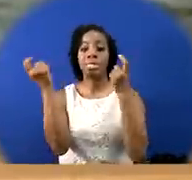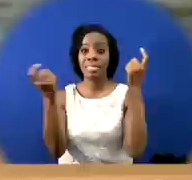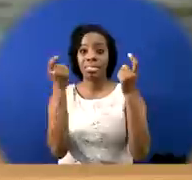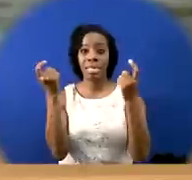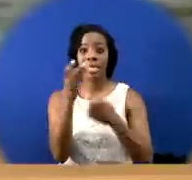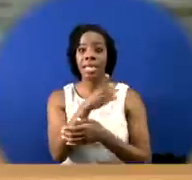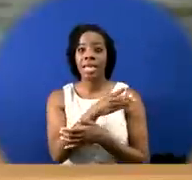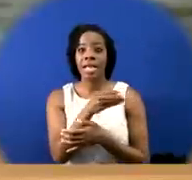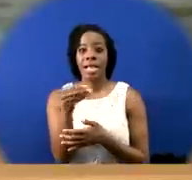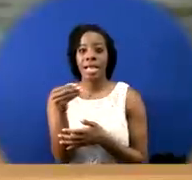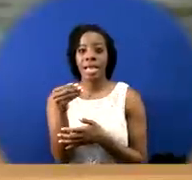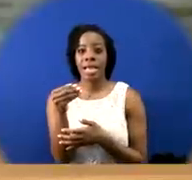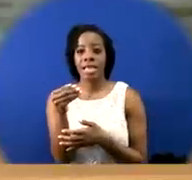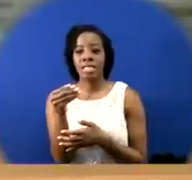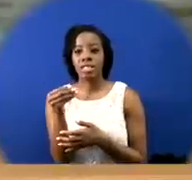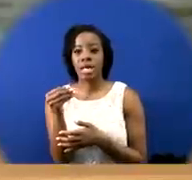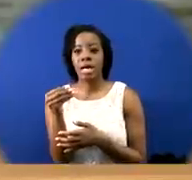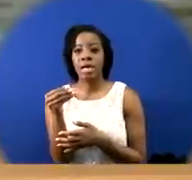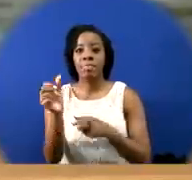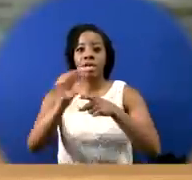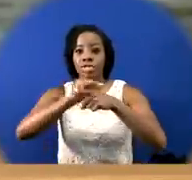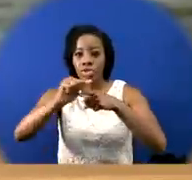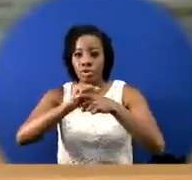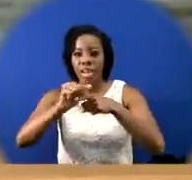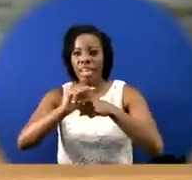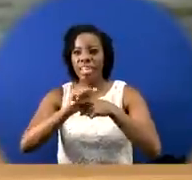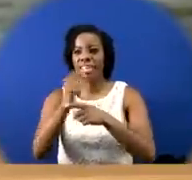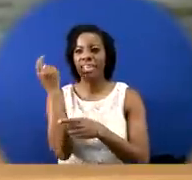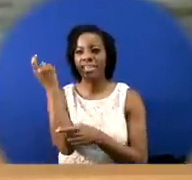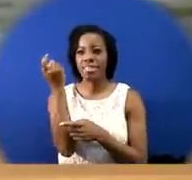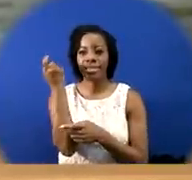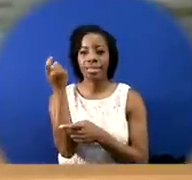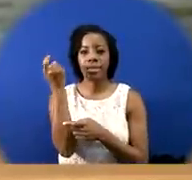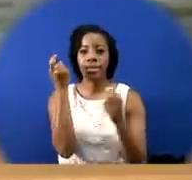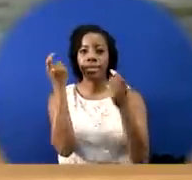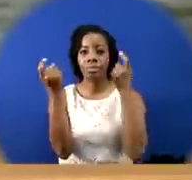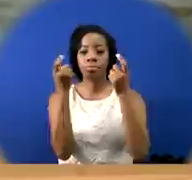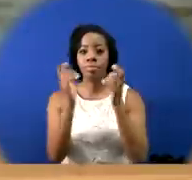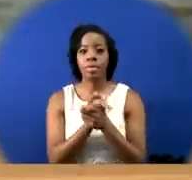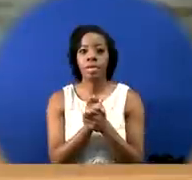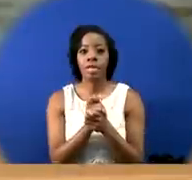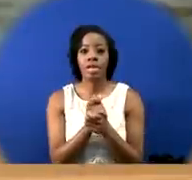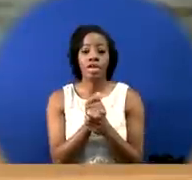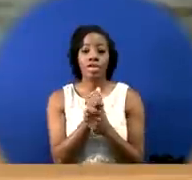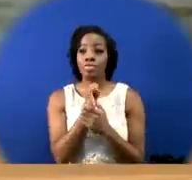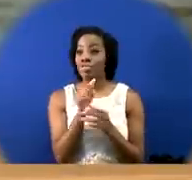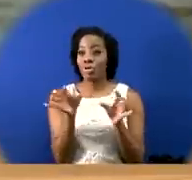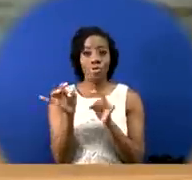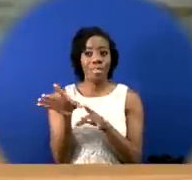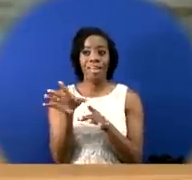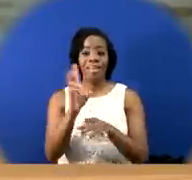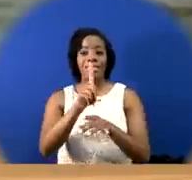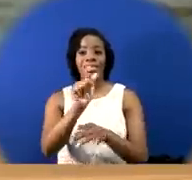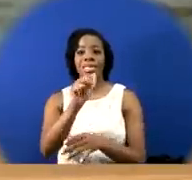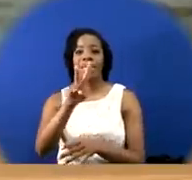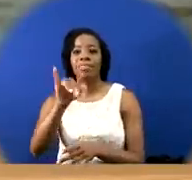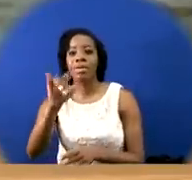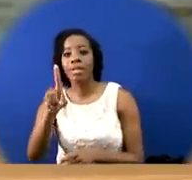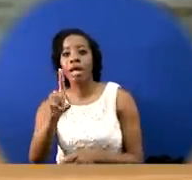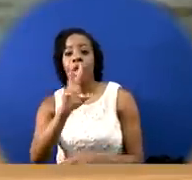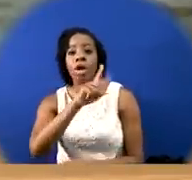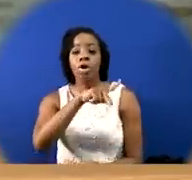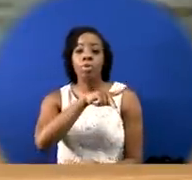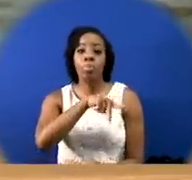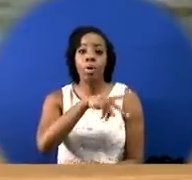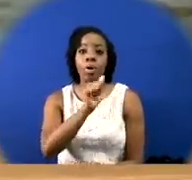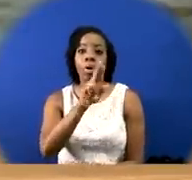and shapen in iniquity. That's our testimony. And if you don't take it from David, take it from the New Testament Apostle Paul, because the Apostle